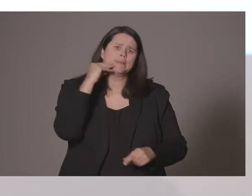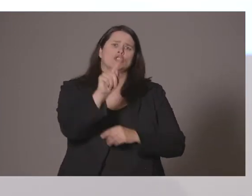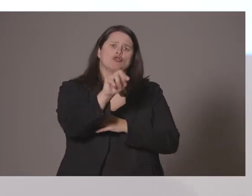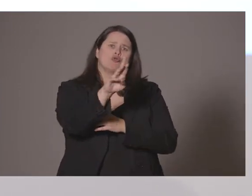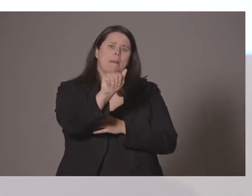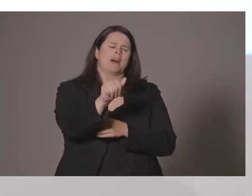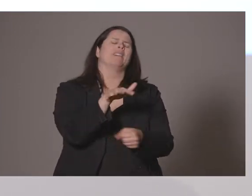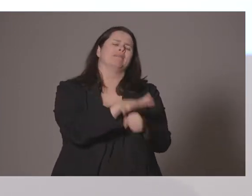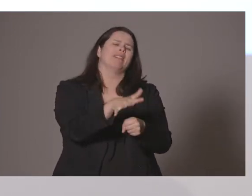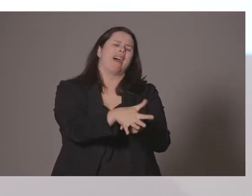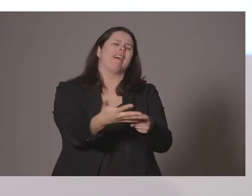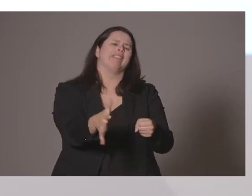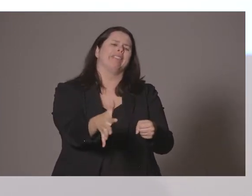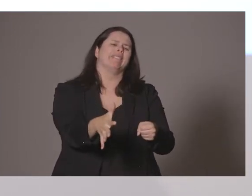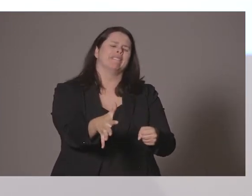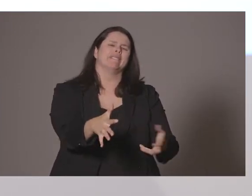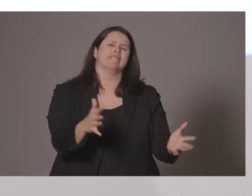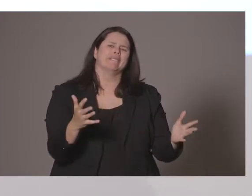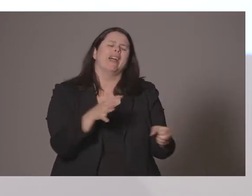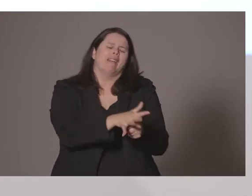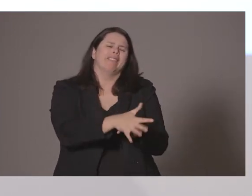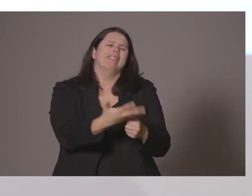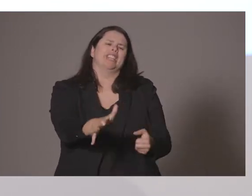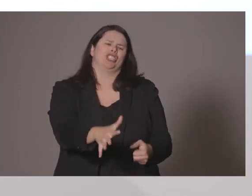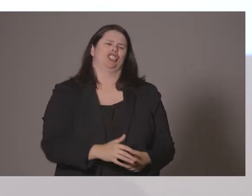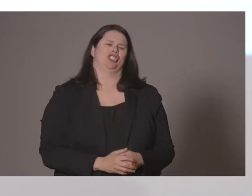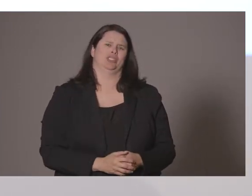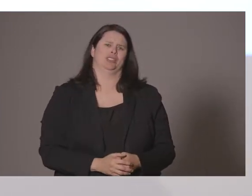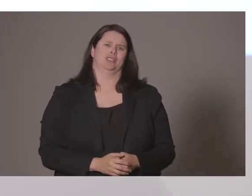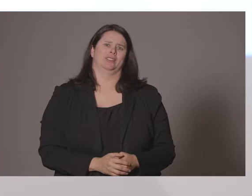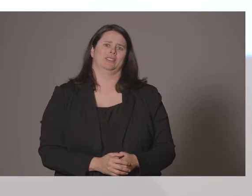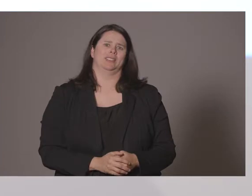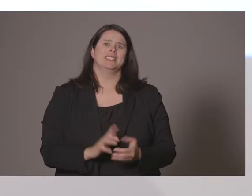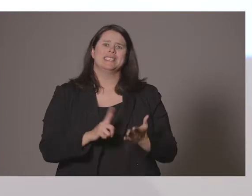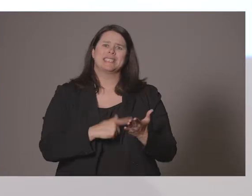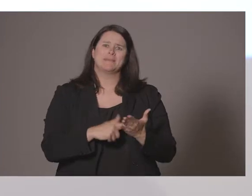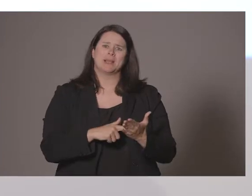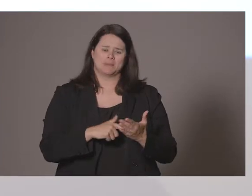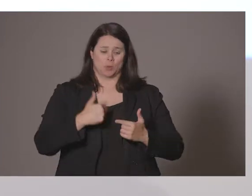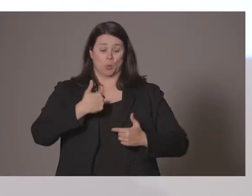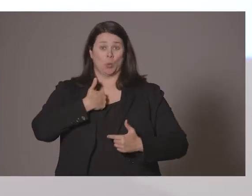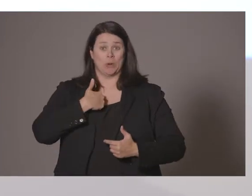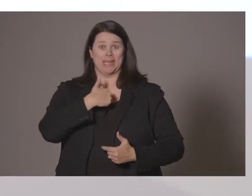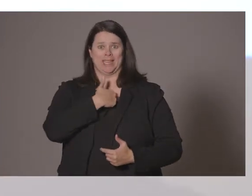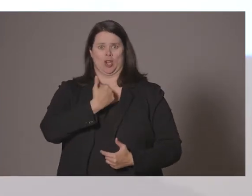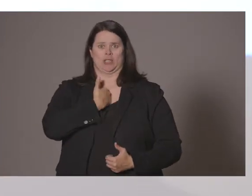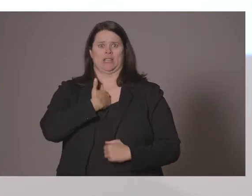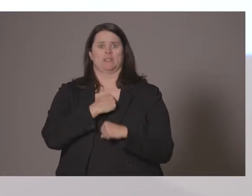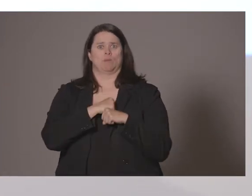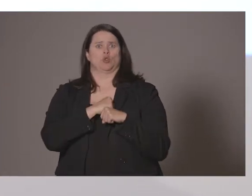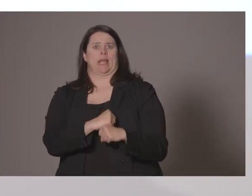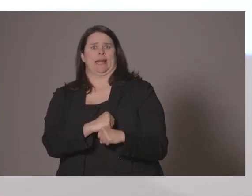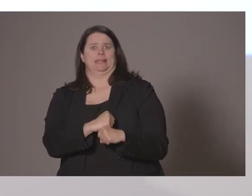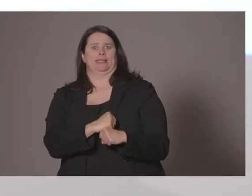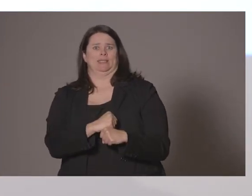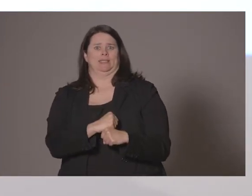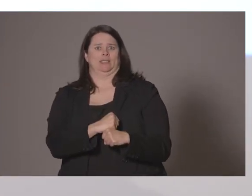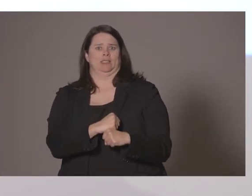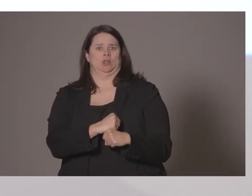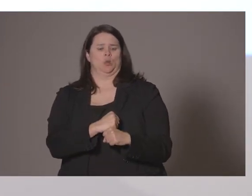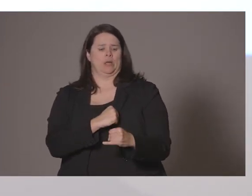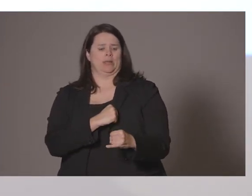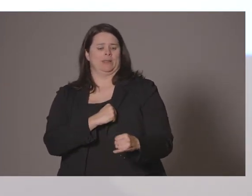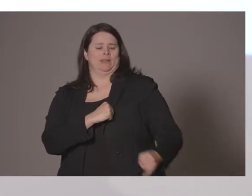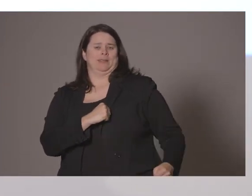over it. That sort of, there's a protective factor in ourselves that helps us distance from somebody